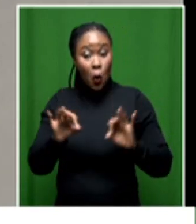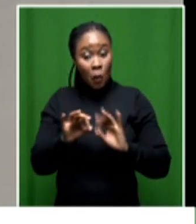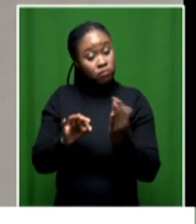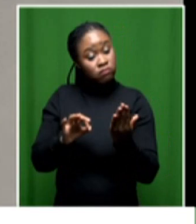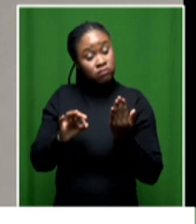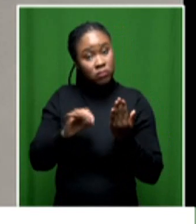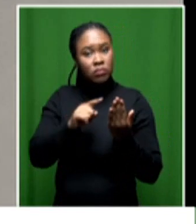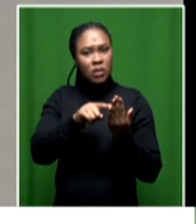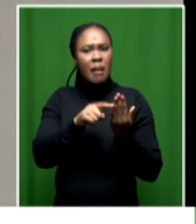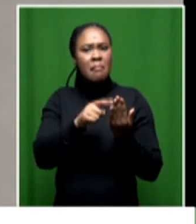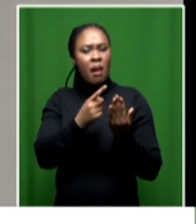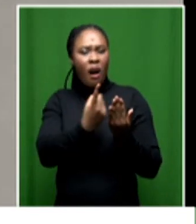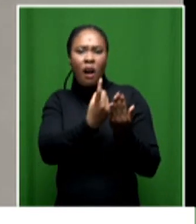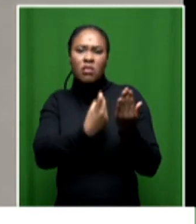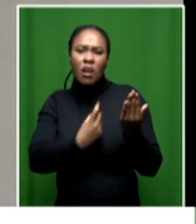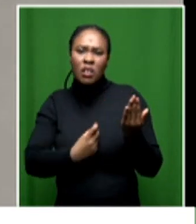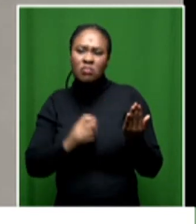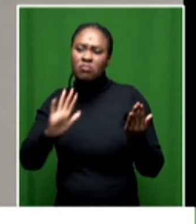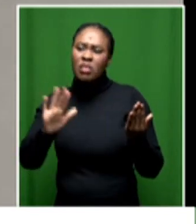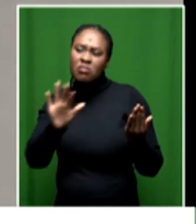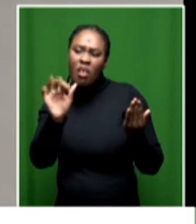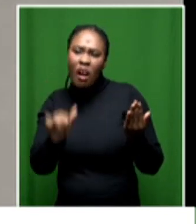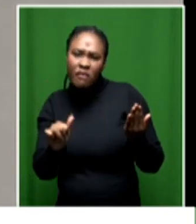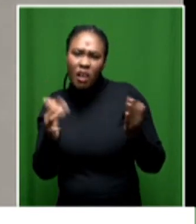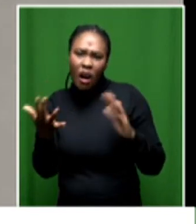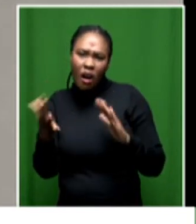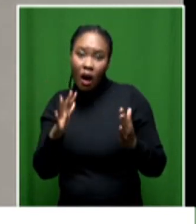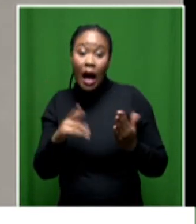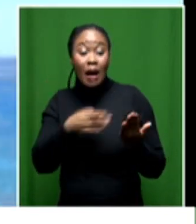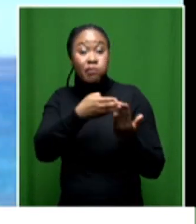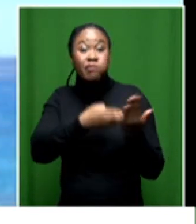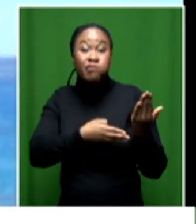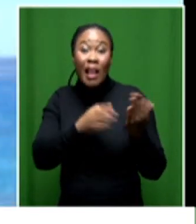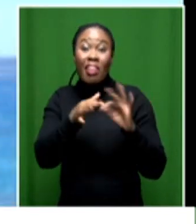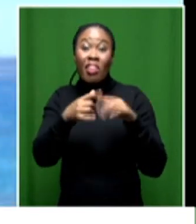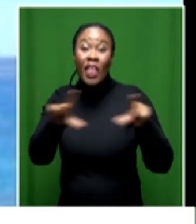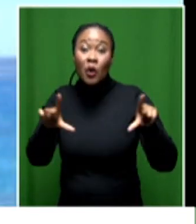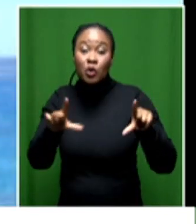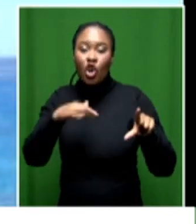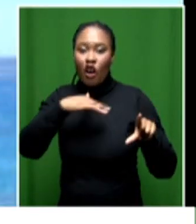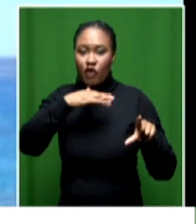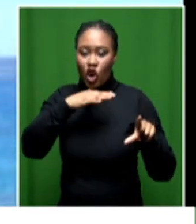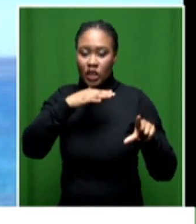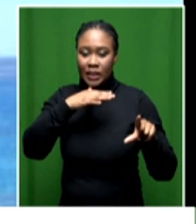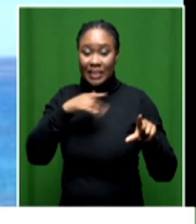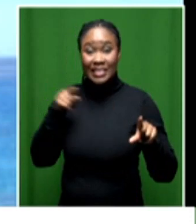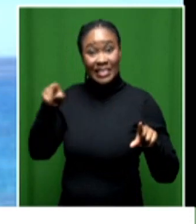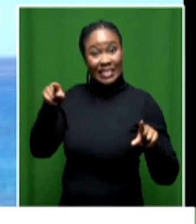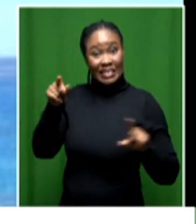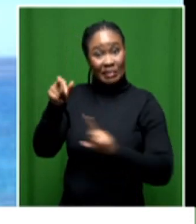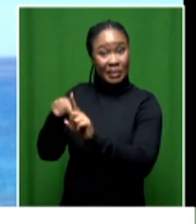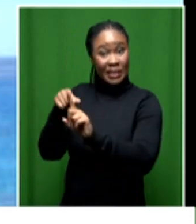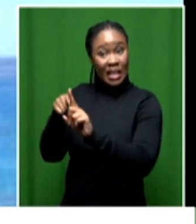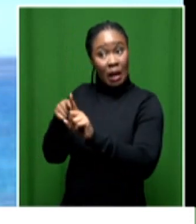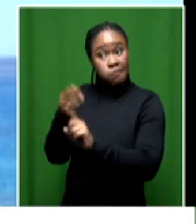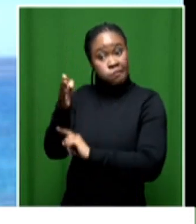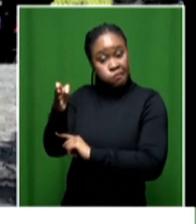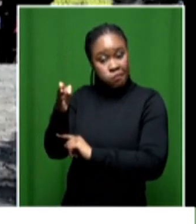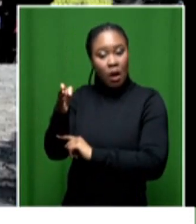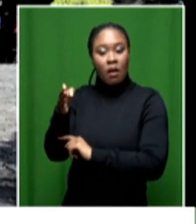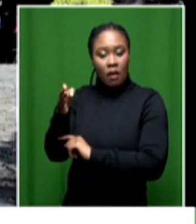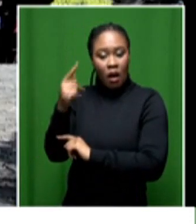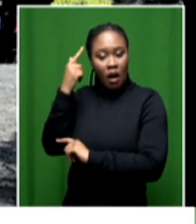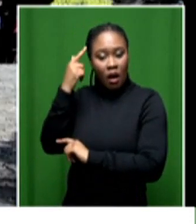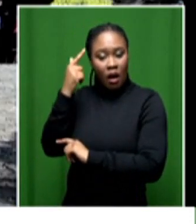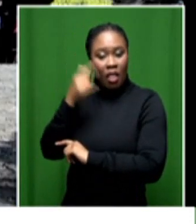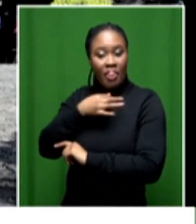South Africa and only available in Afrikaans. Dinesh Joseph was on holiday in Lanzarote.